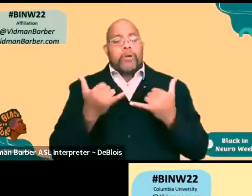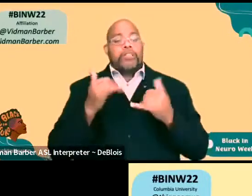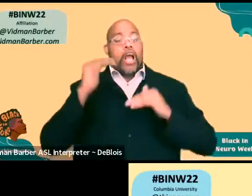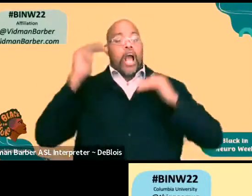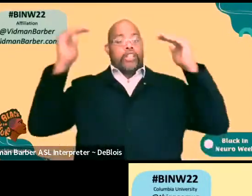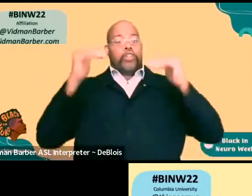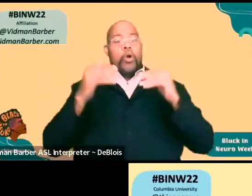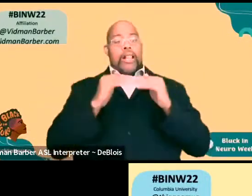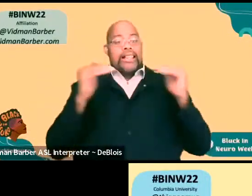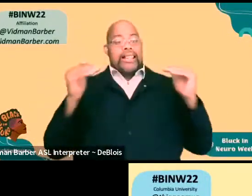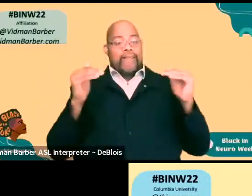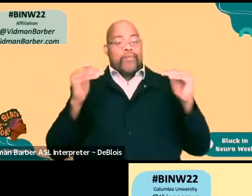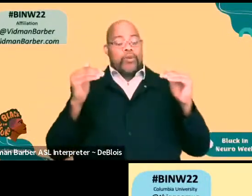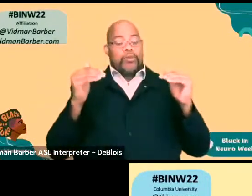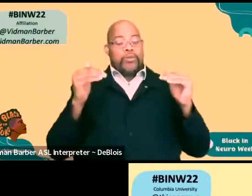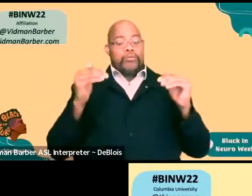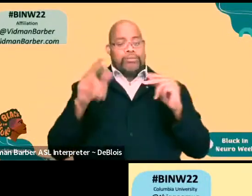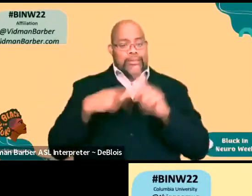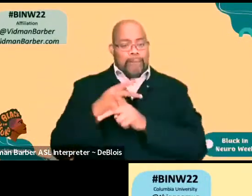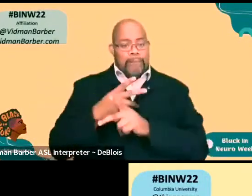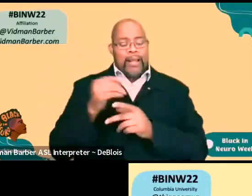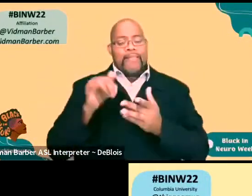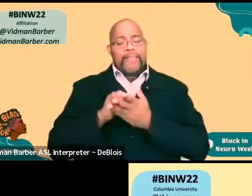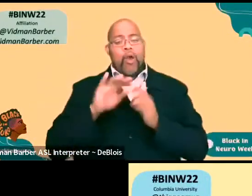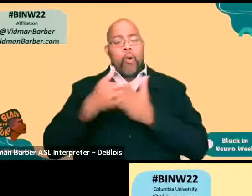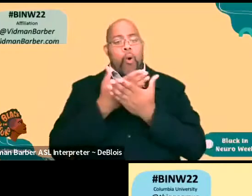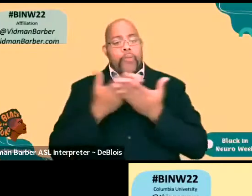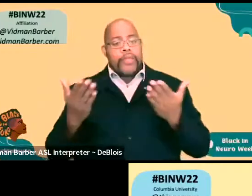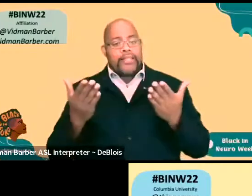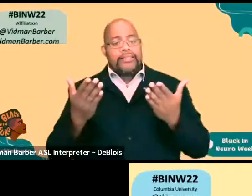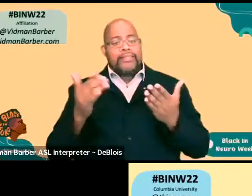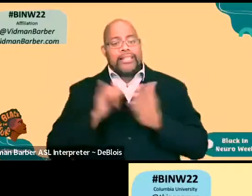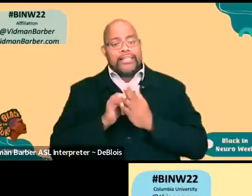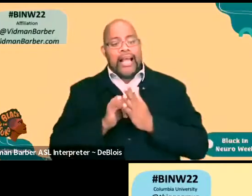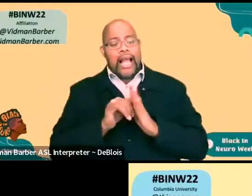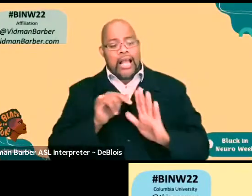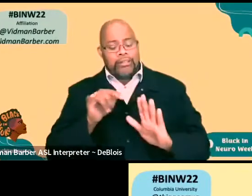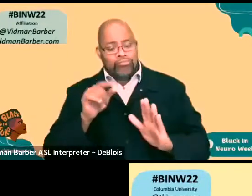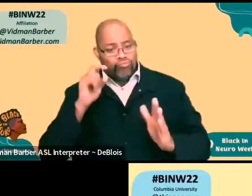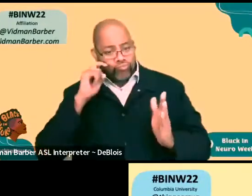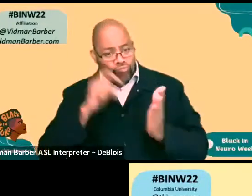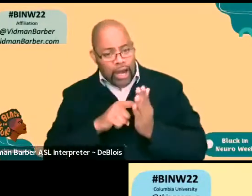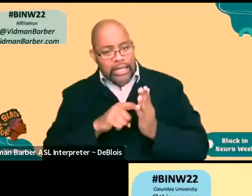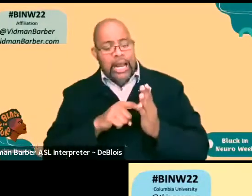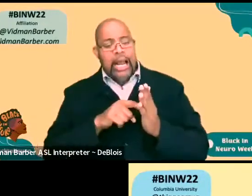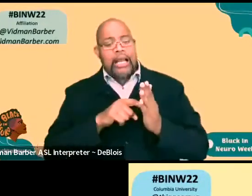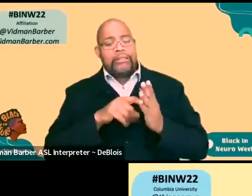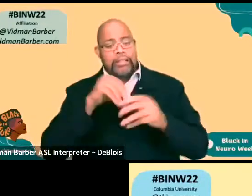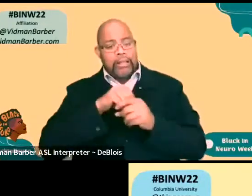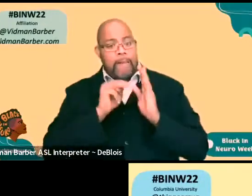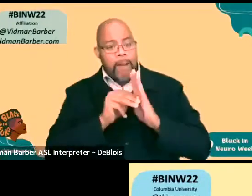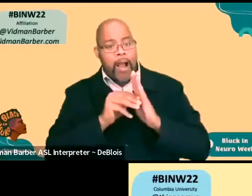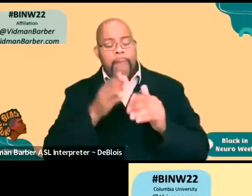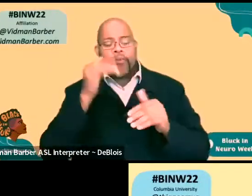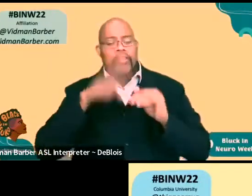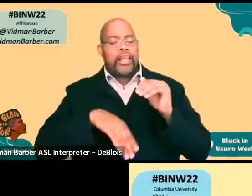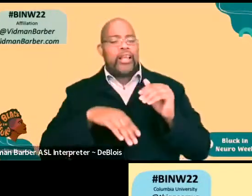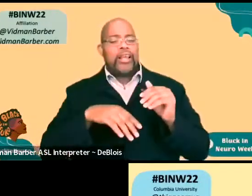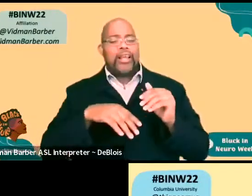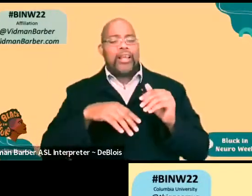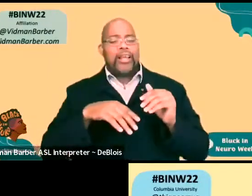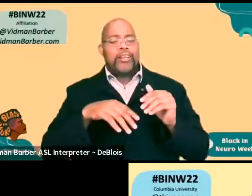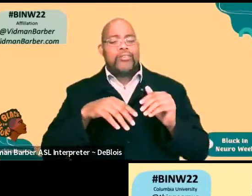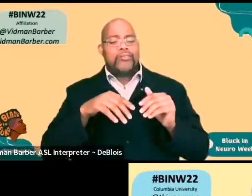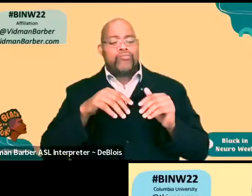level symptoms. And just making sure that all of those things are accounted for in the model before you just rely on race as a